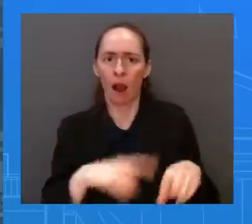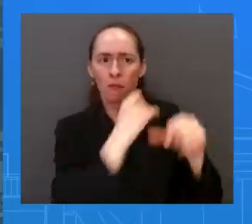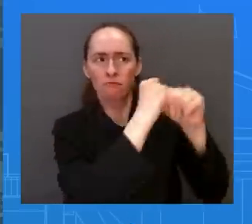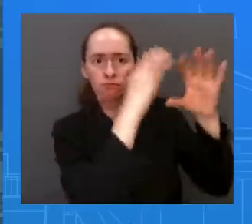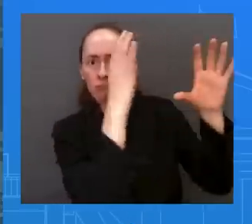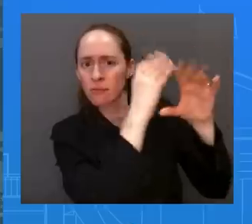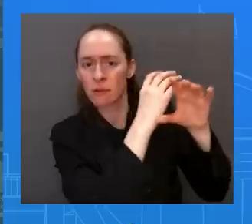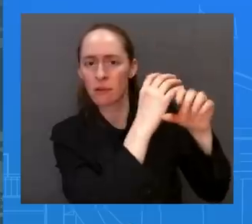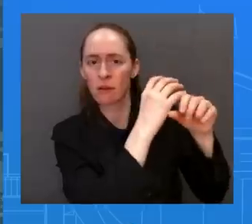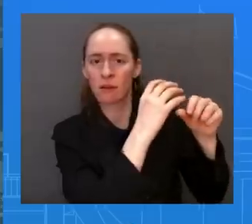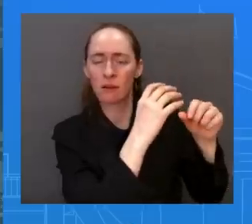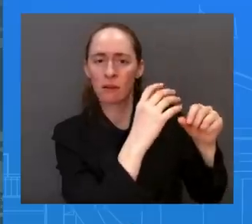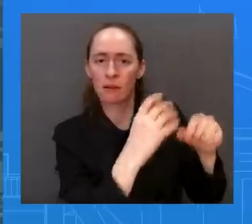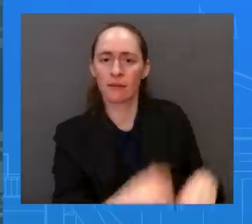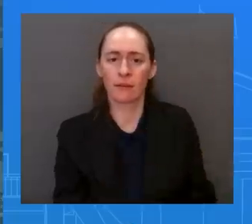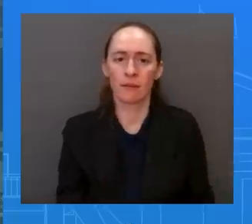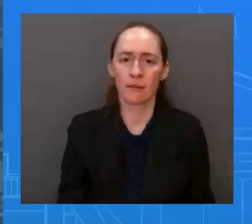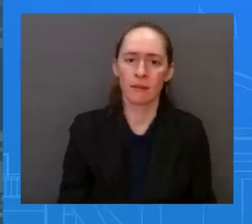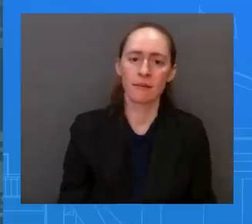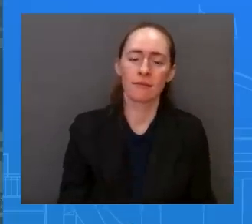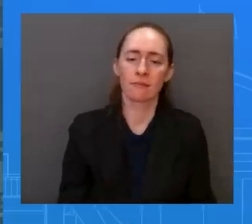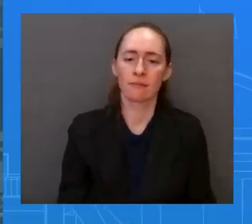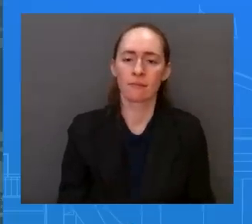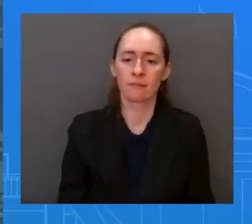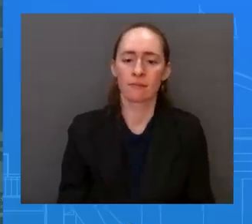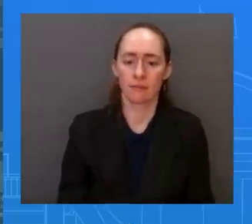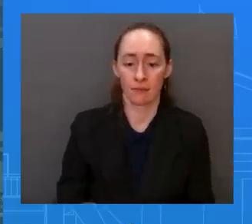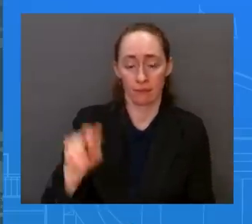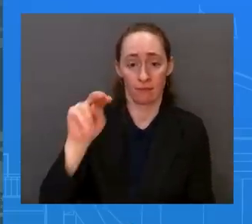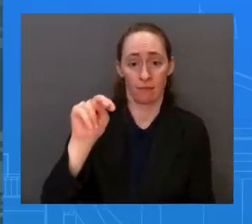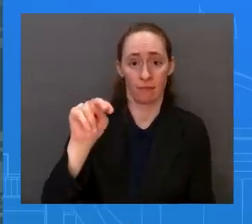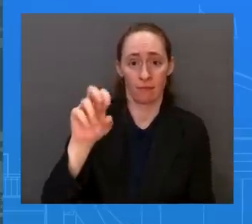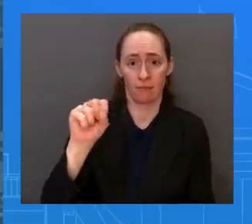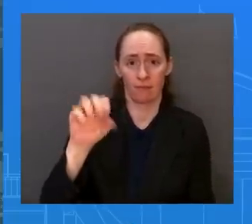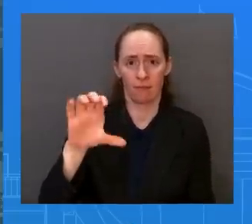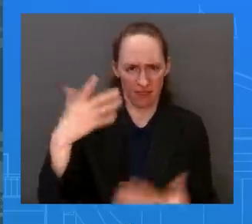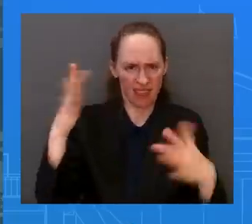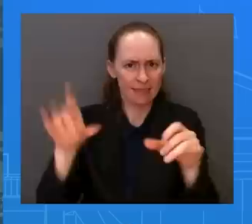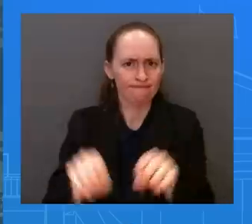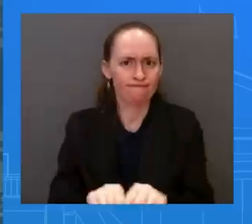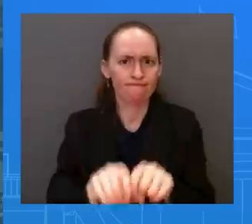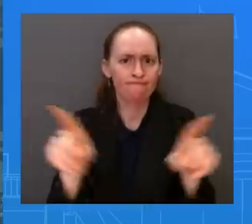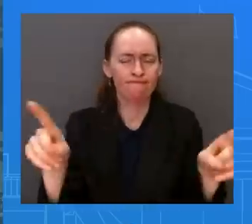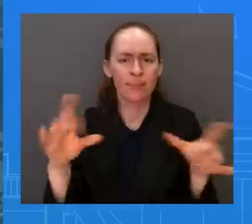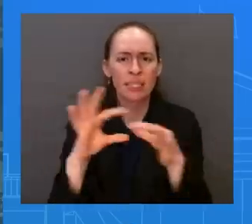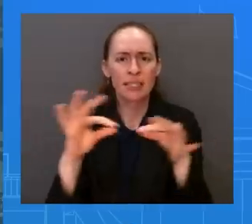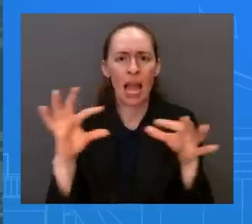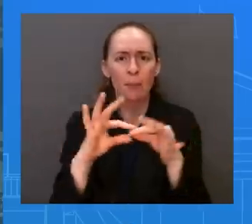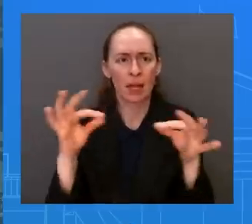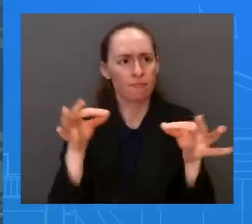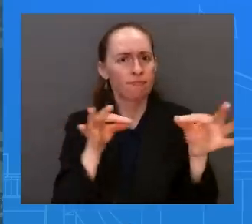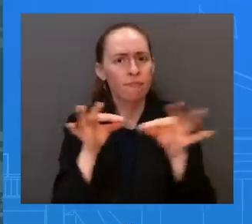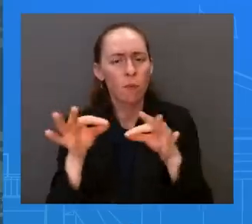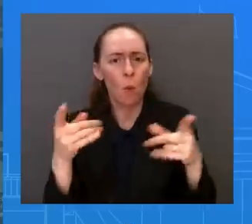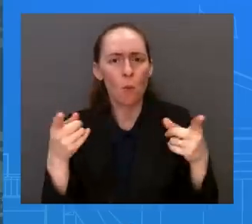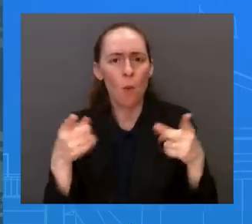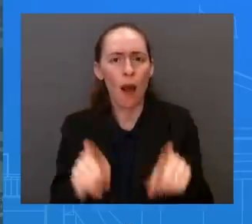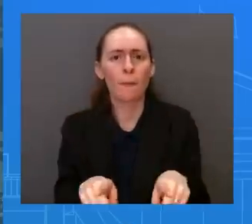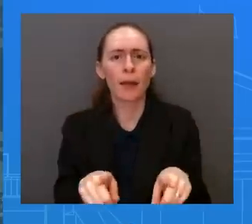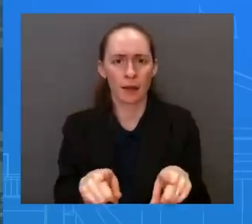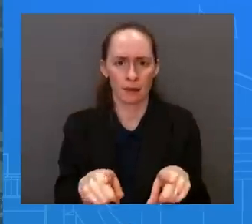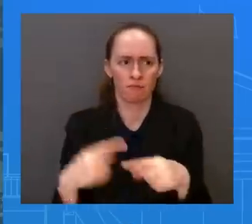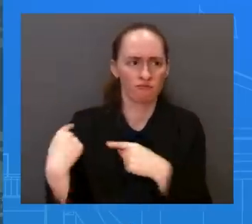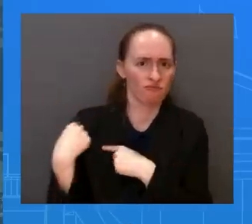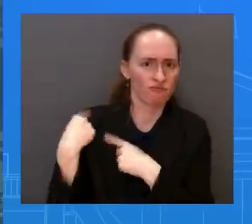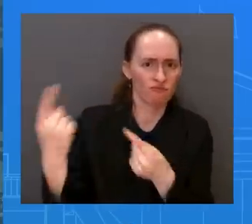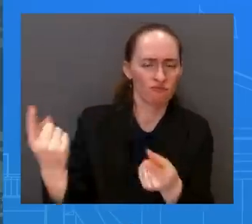on how everything kind of broke down for the past week and how things flowed. I'll give a little truncated version